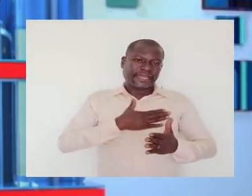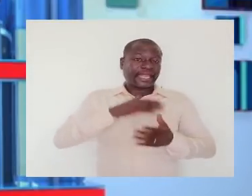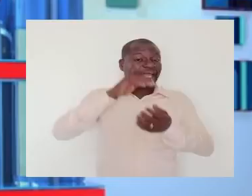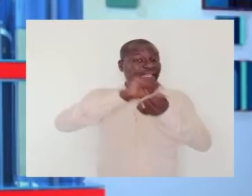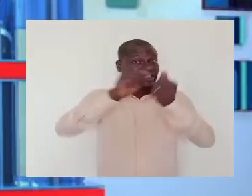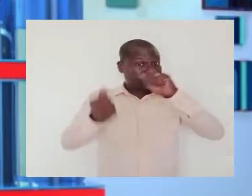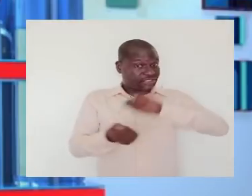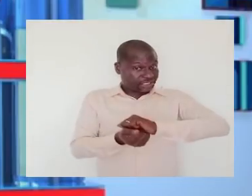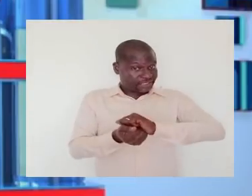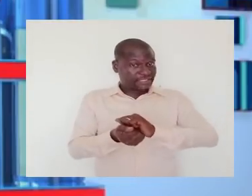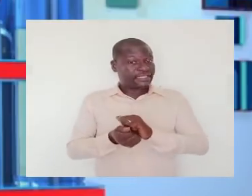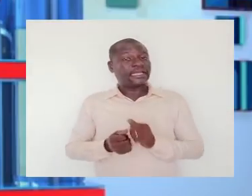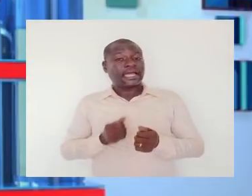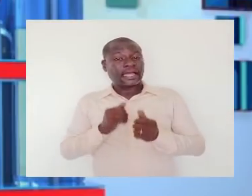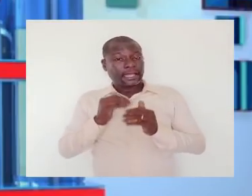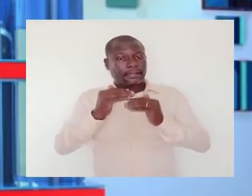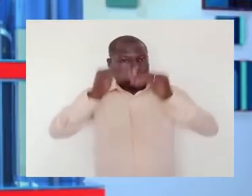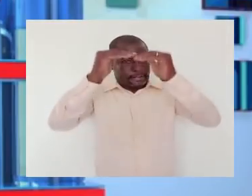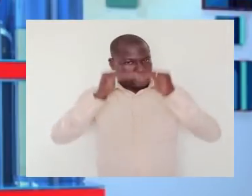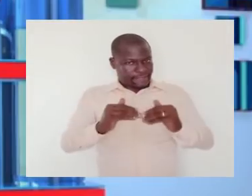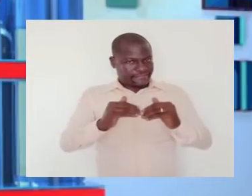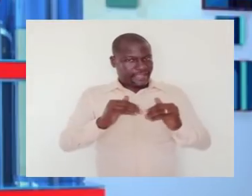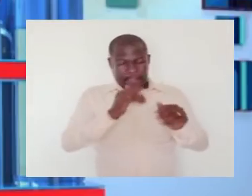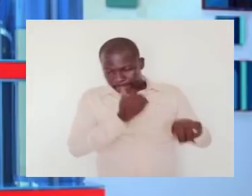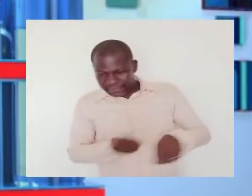say after baptism, what?